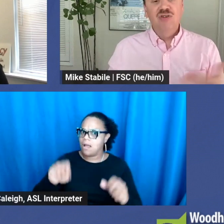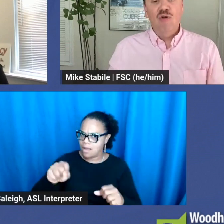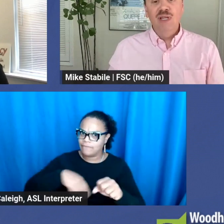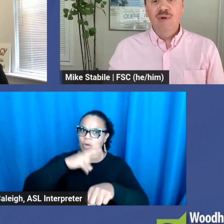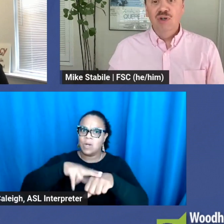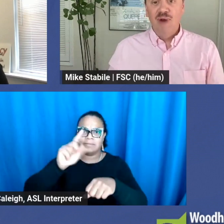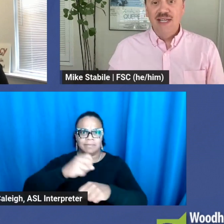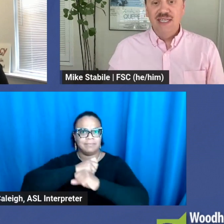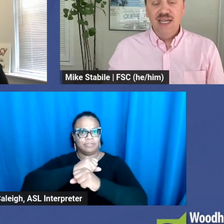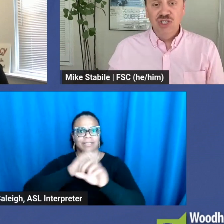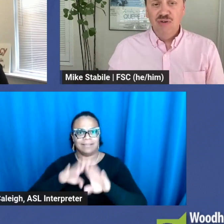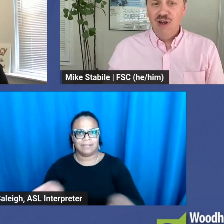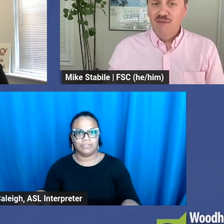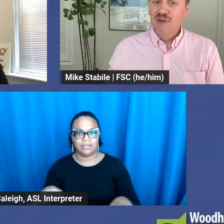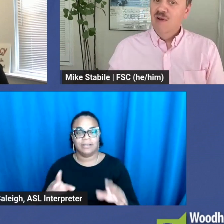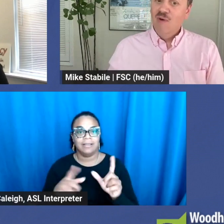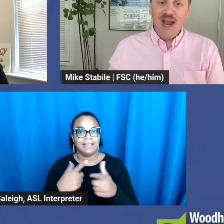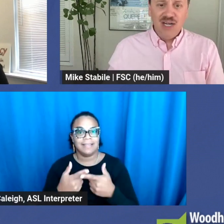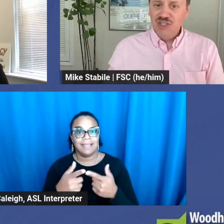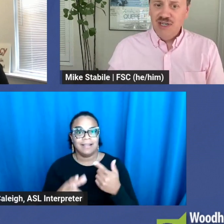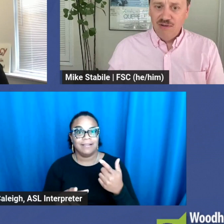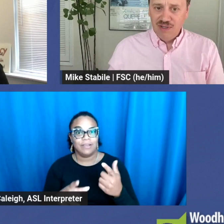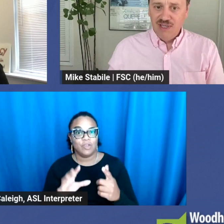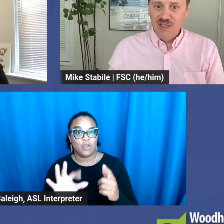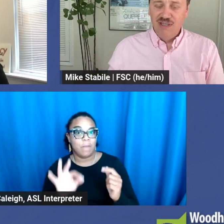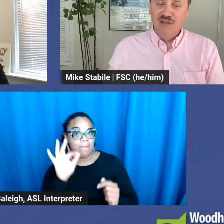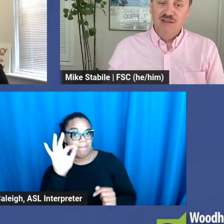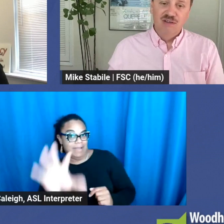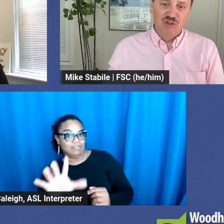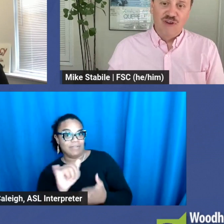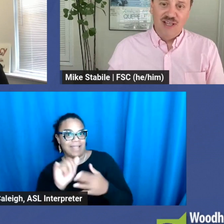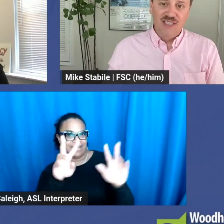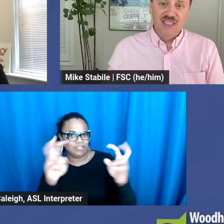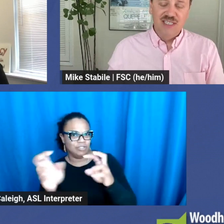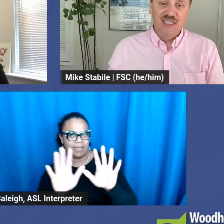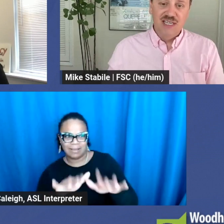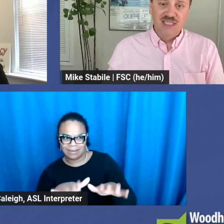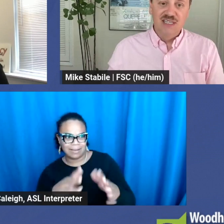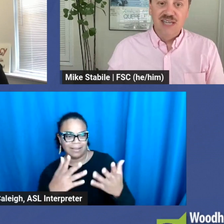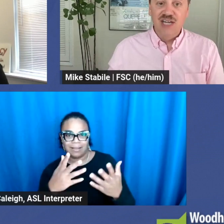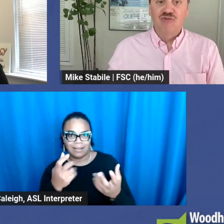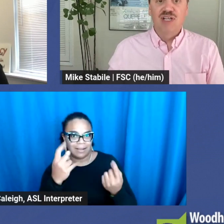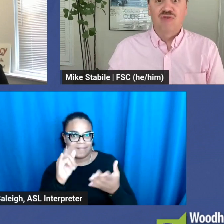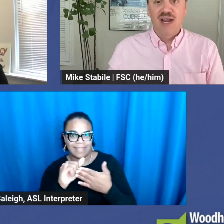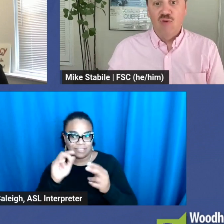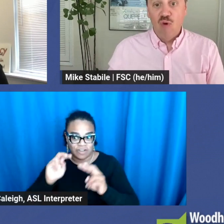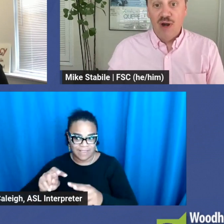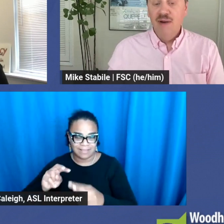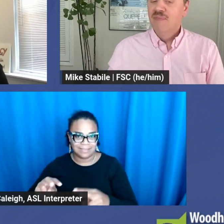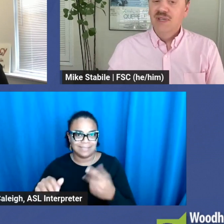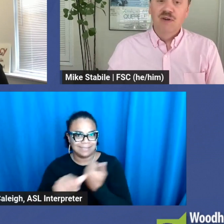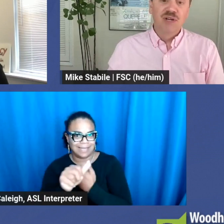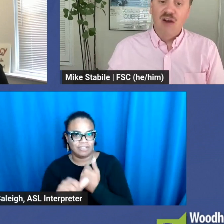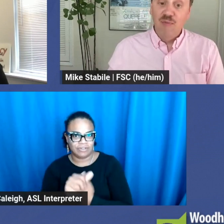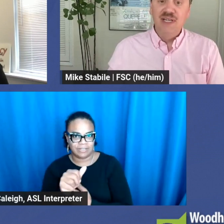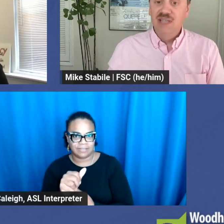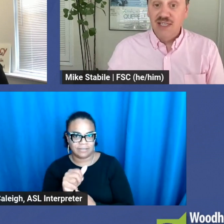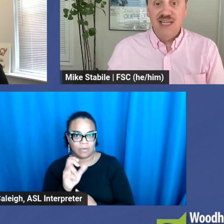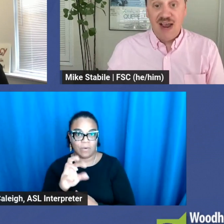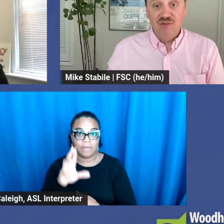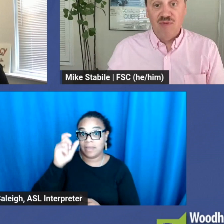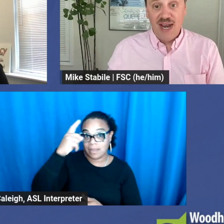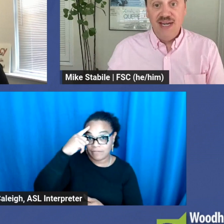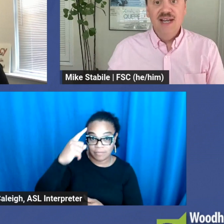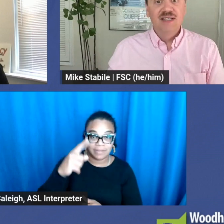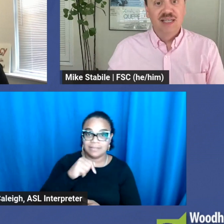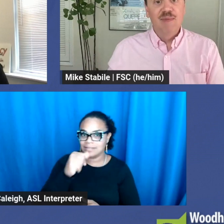And it's only when you raise the issue of, well, actually, no, the surveillance is dangerous, right? Or, the government doesn't